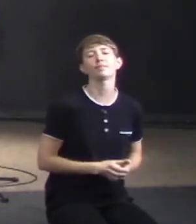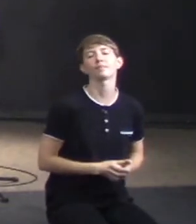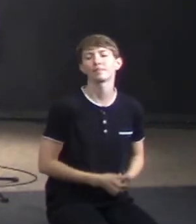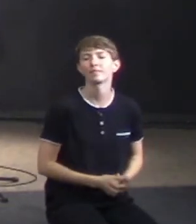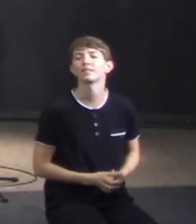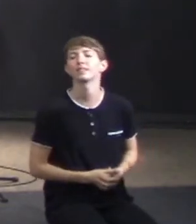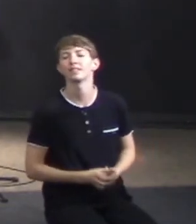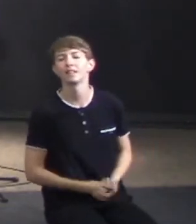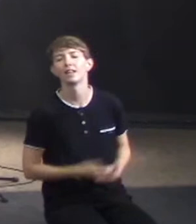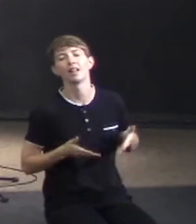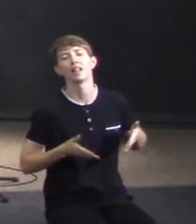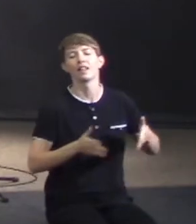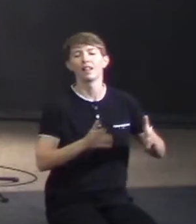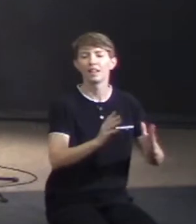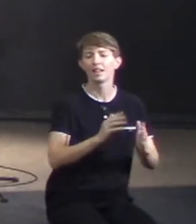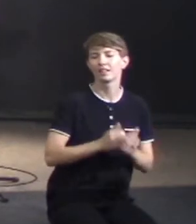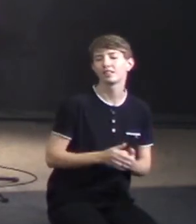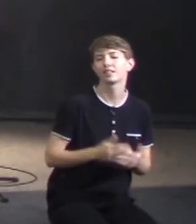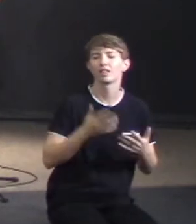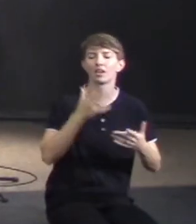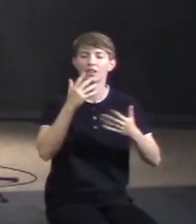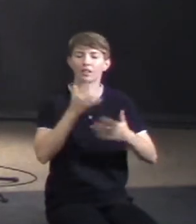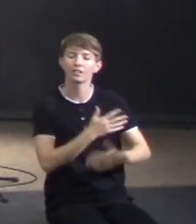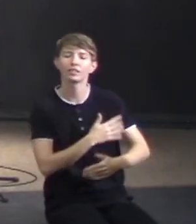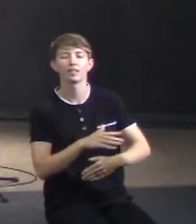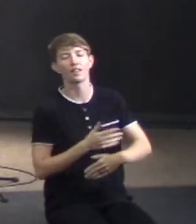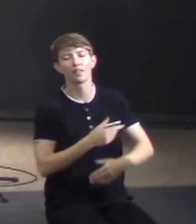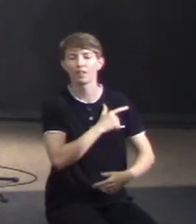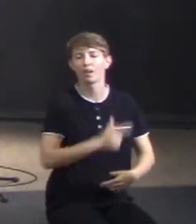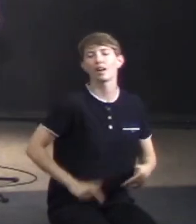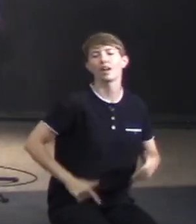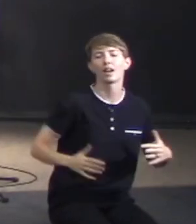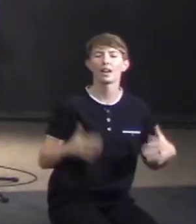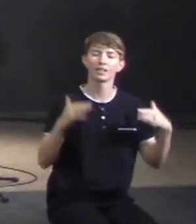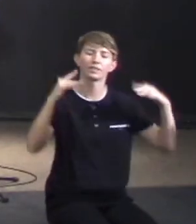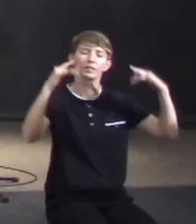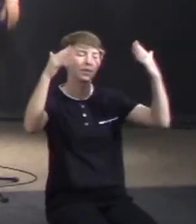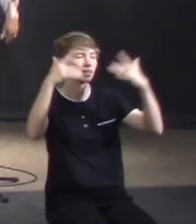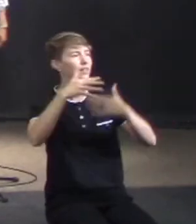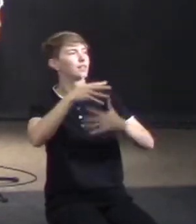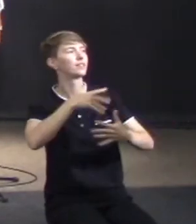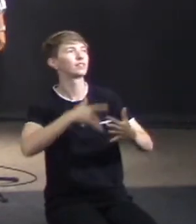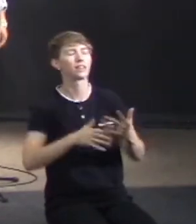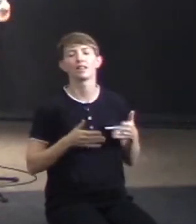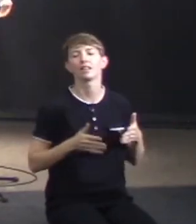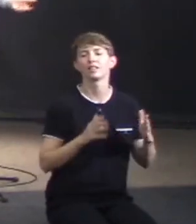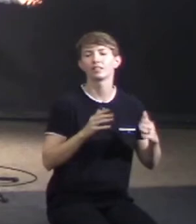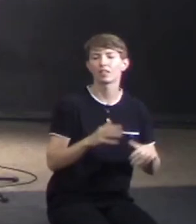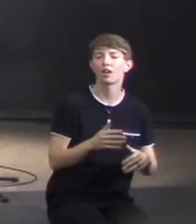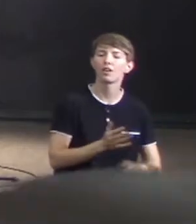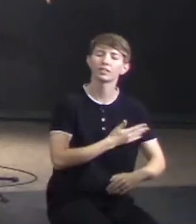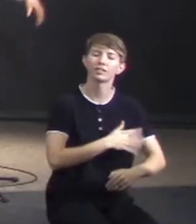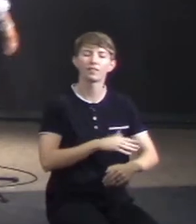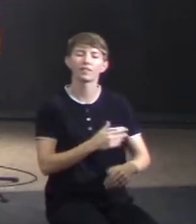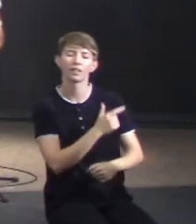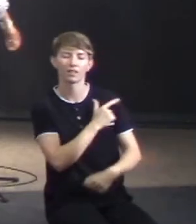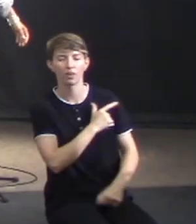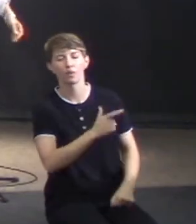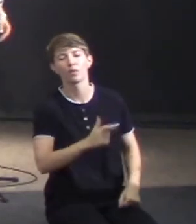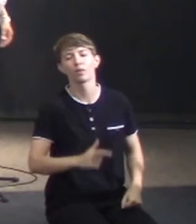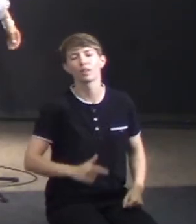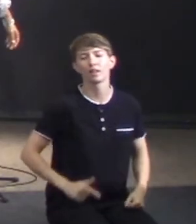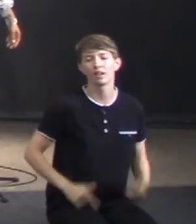Oh. The songs. Let the songs of the Lord rise among us. Let the songs of